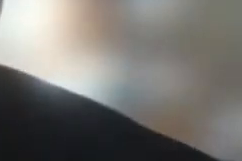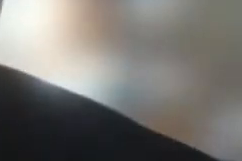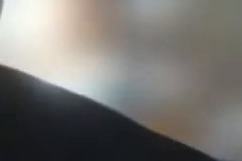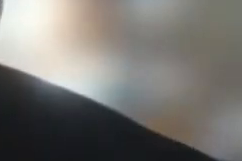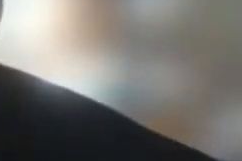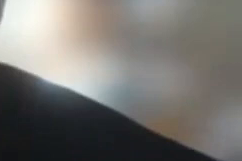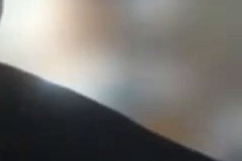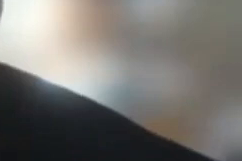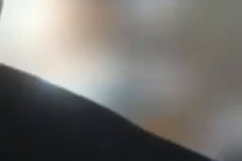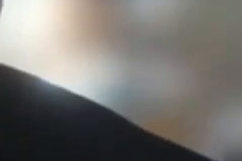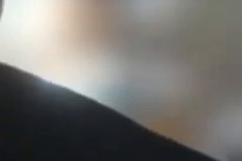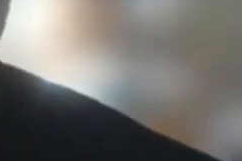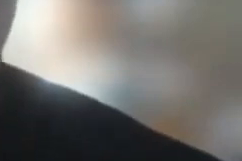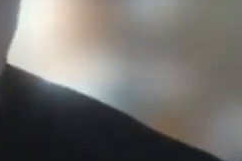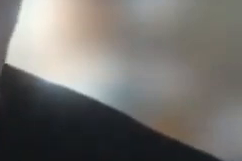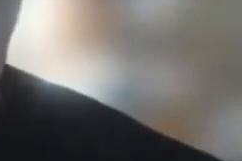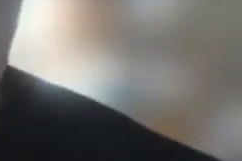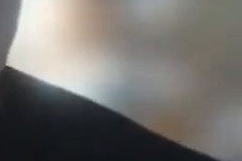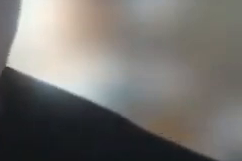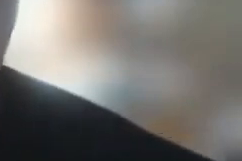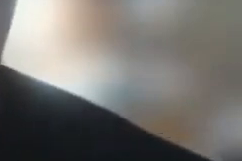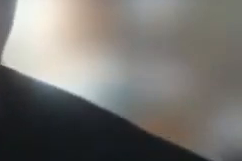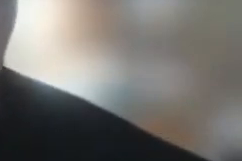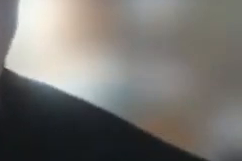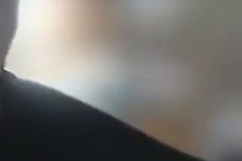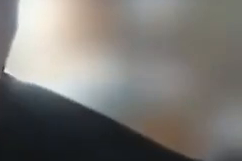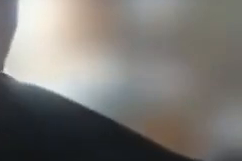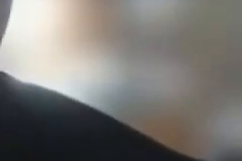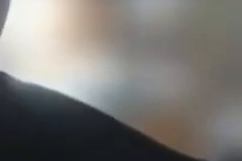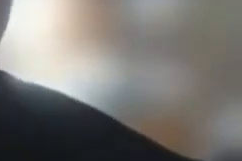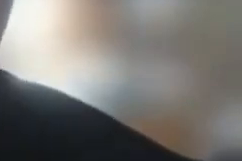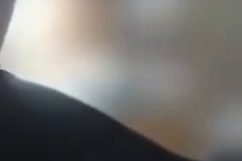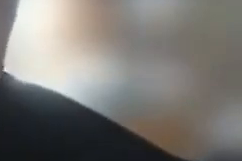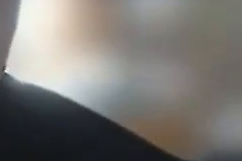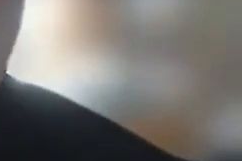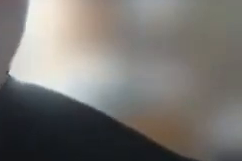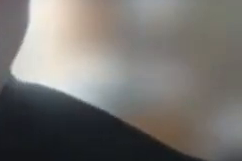Regional Arts and Culture Council.